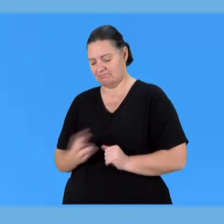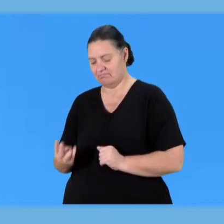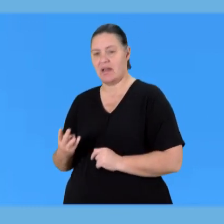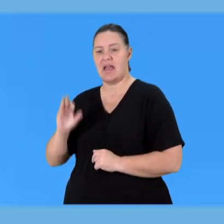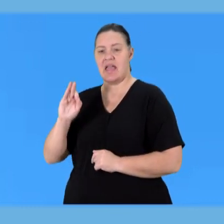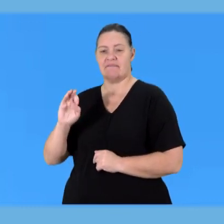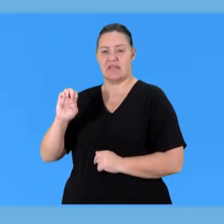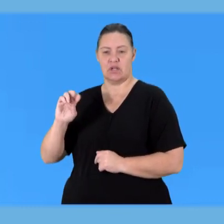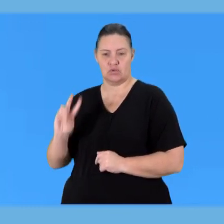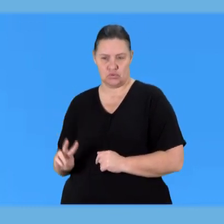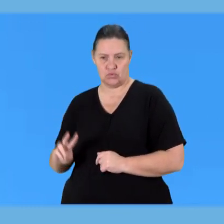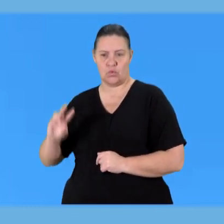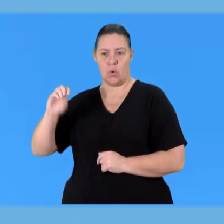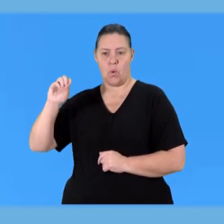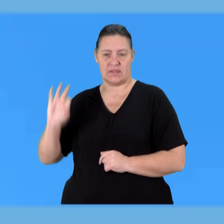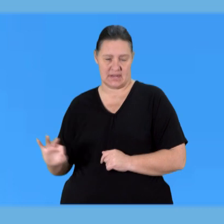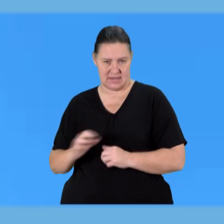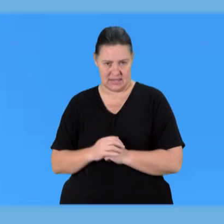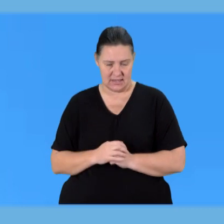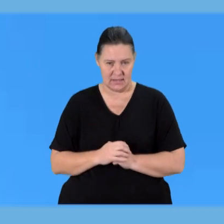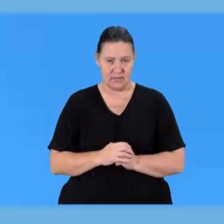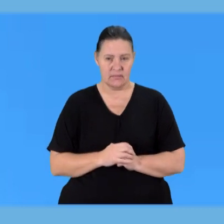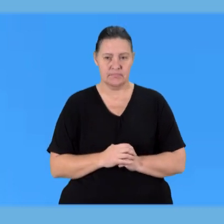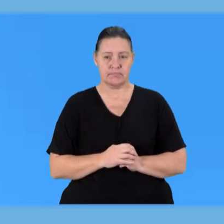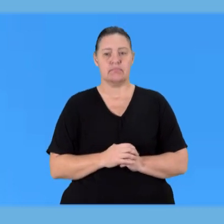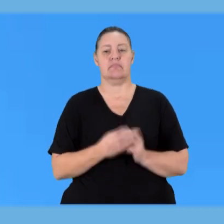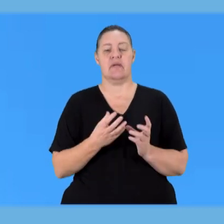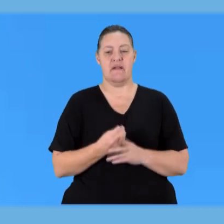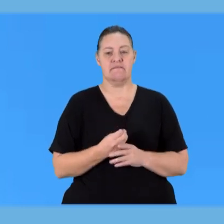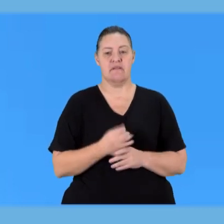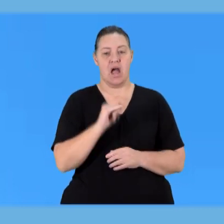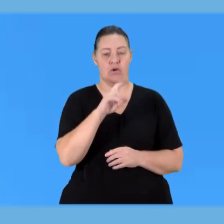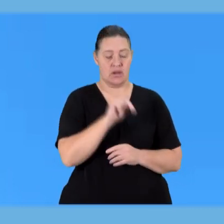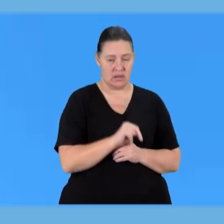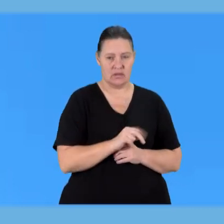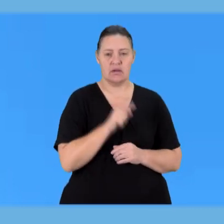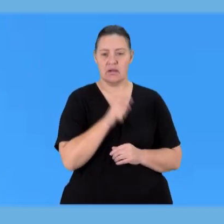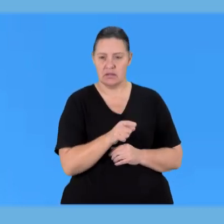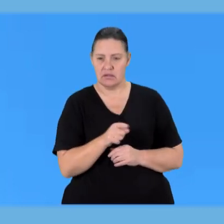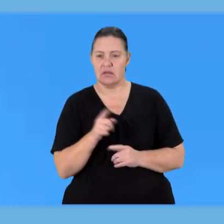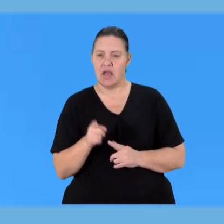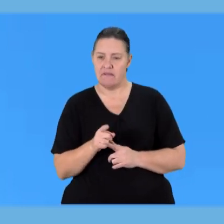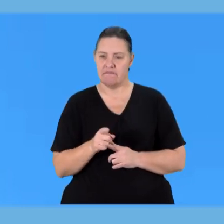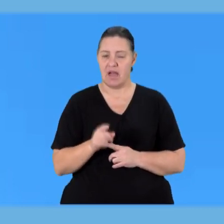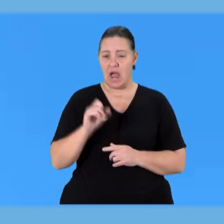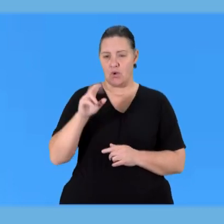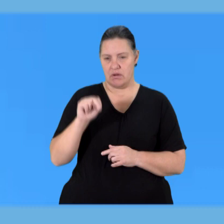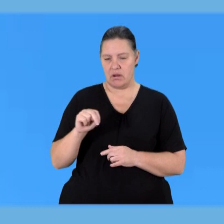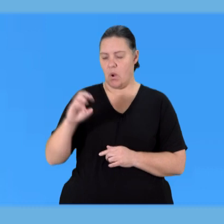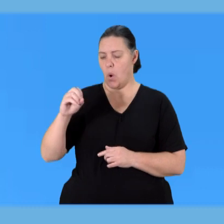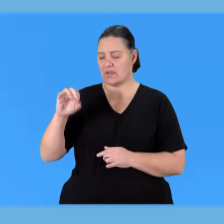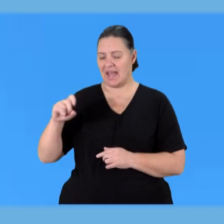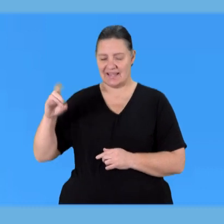form Fe2O3. So we have iron, we have oxygen as our reactants, and then we have iron oxide